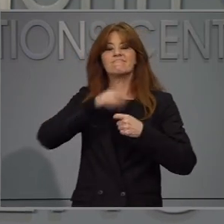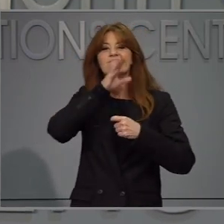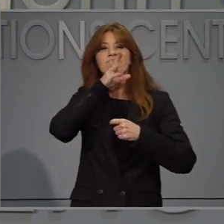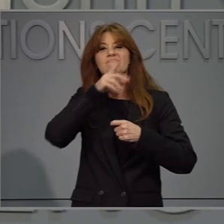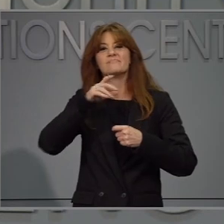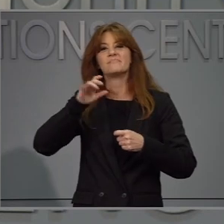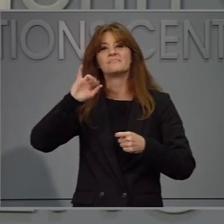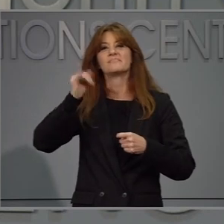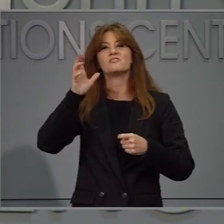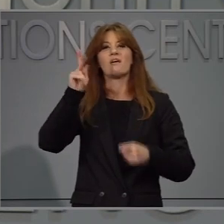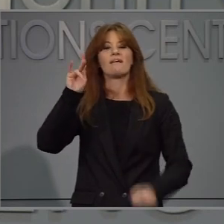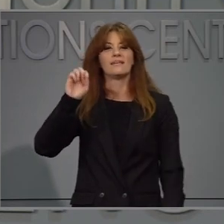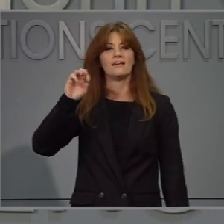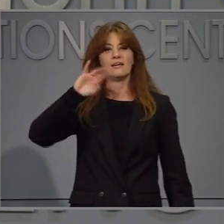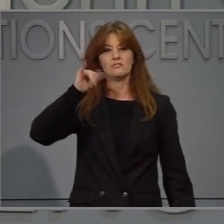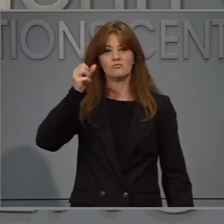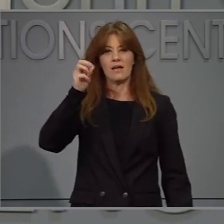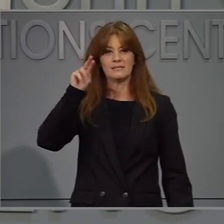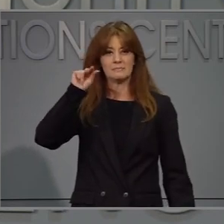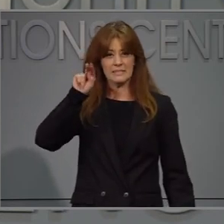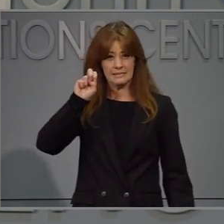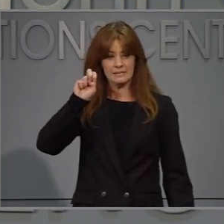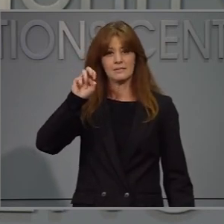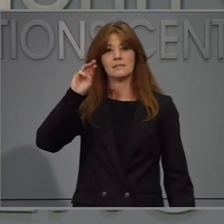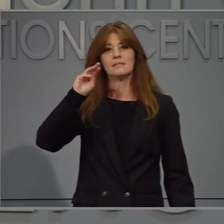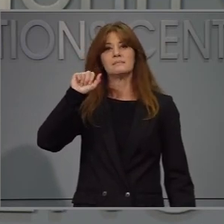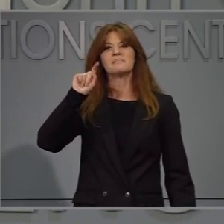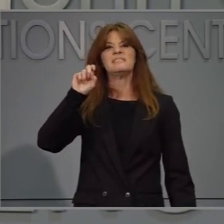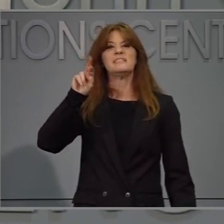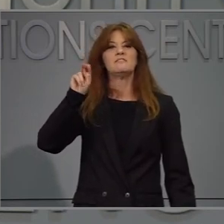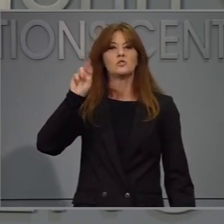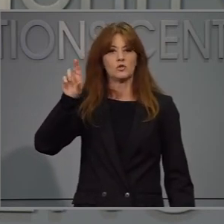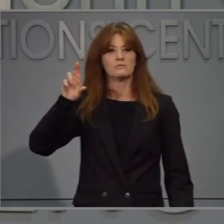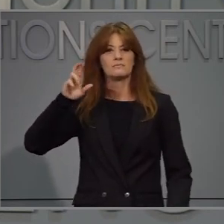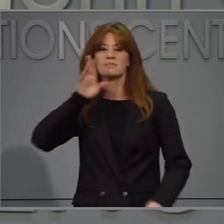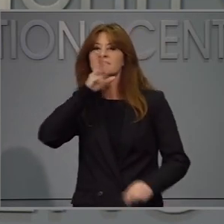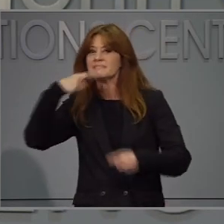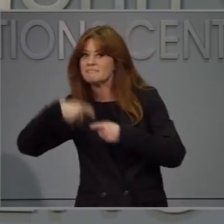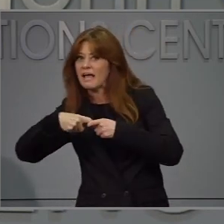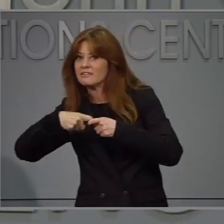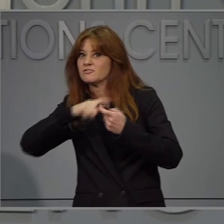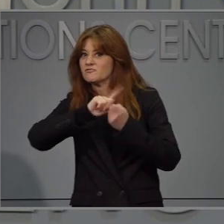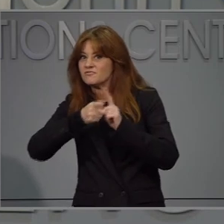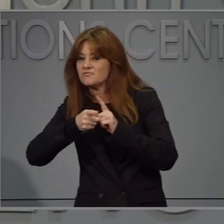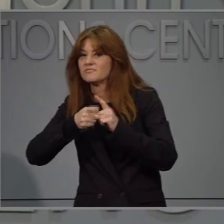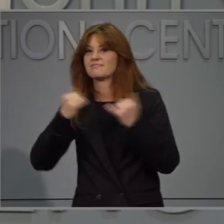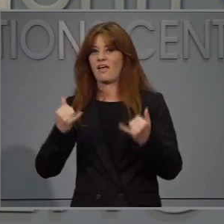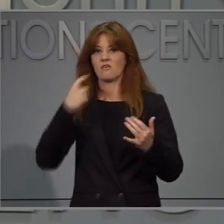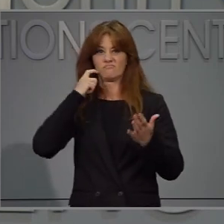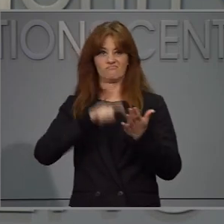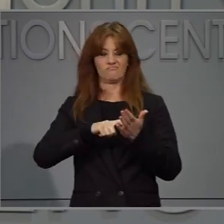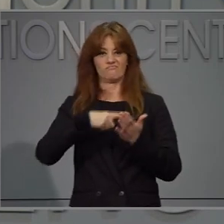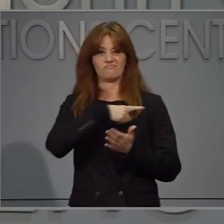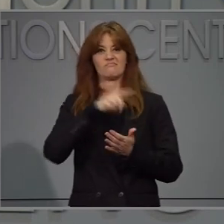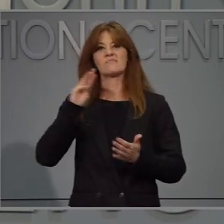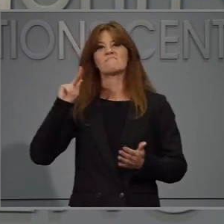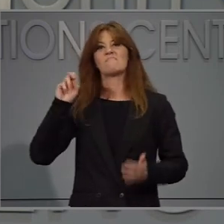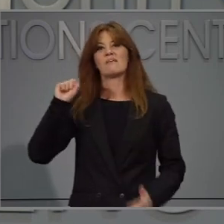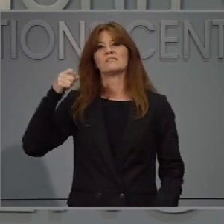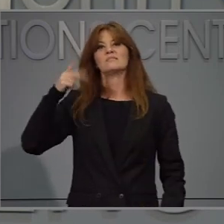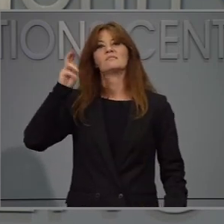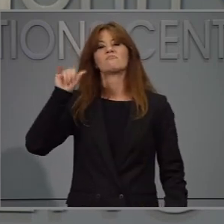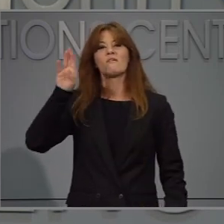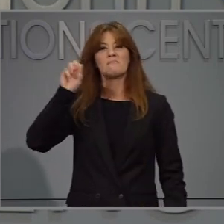Jackie and Jasmine Mativier are our Spanish language interpreters. So now I will recognize Mike Sprayberry.